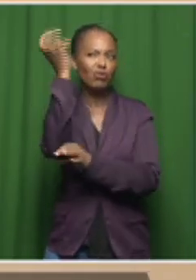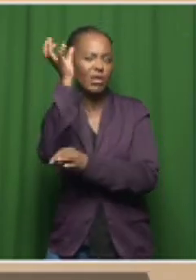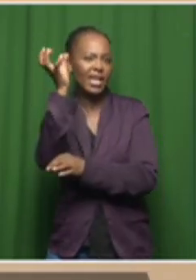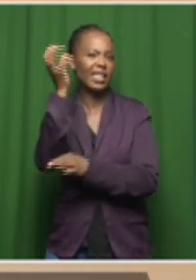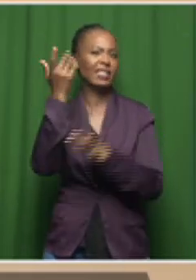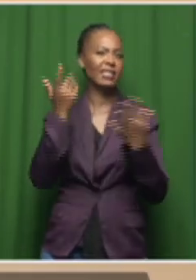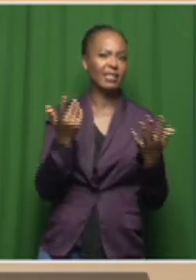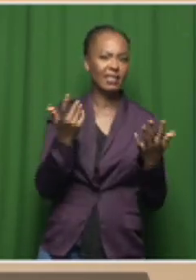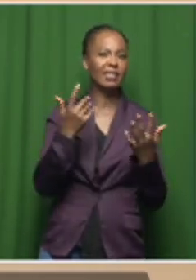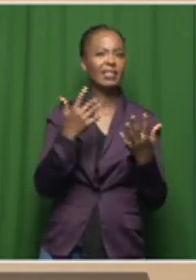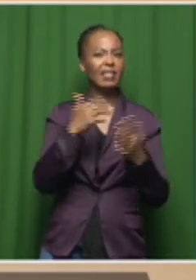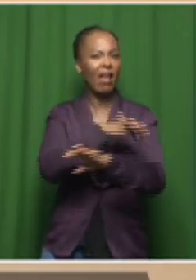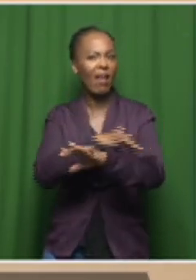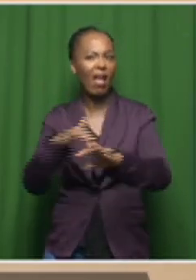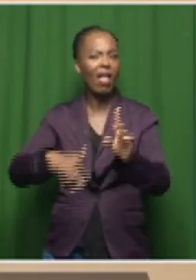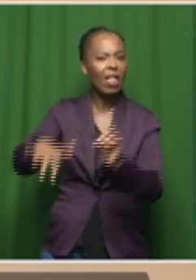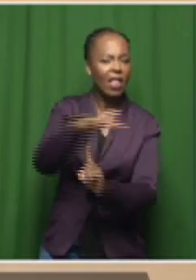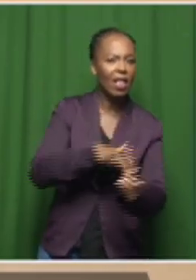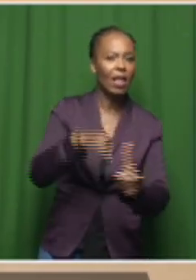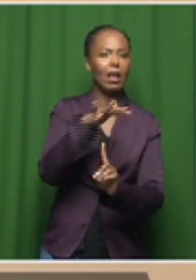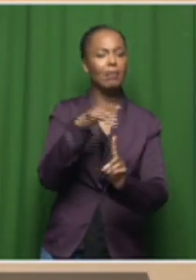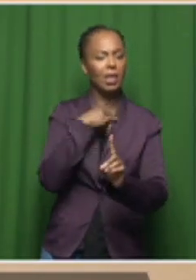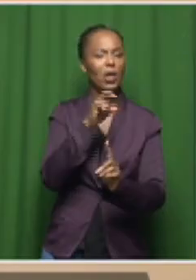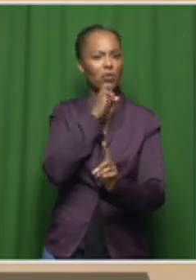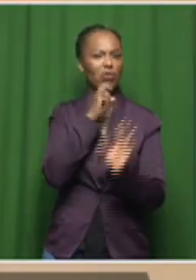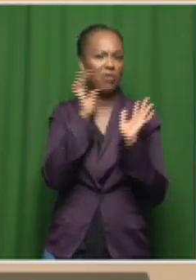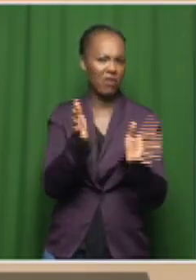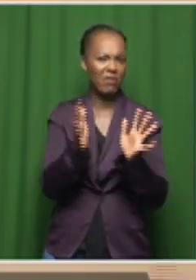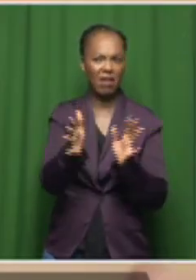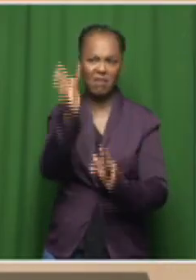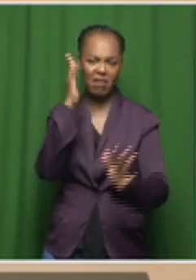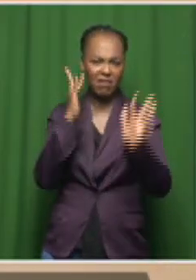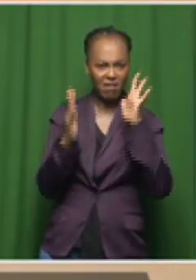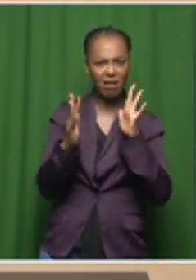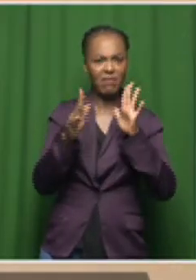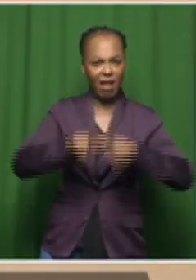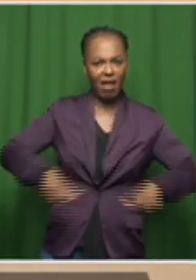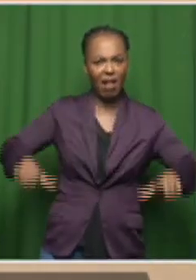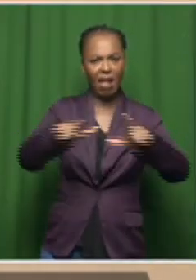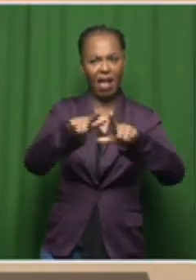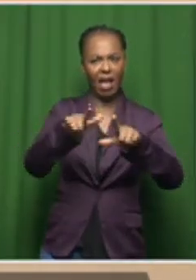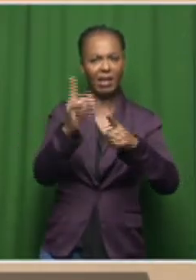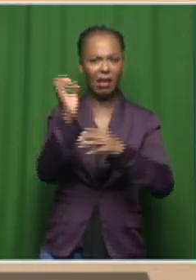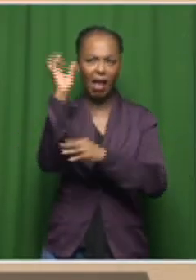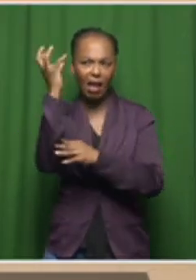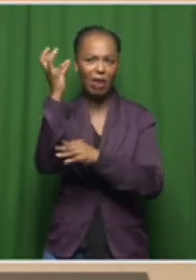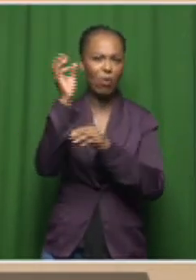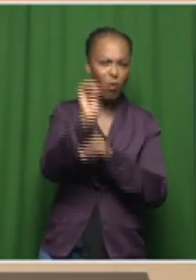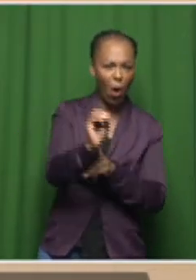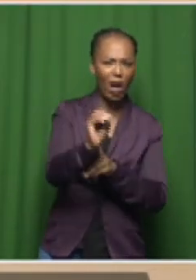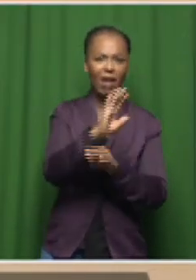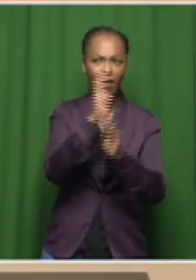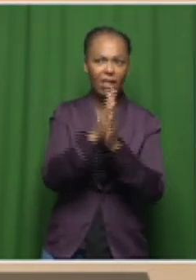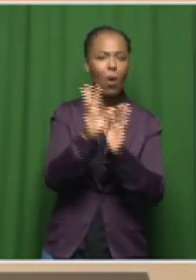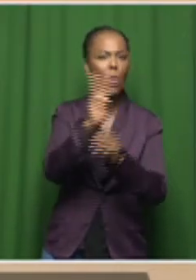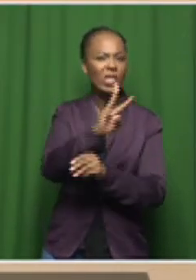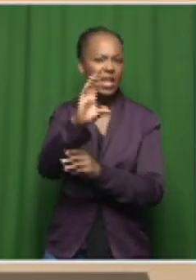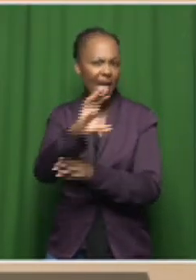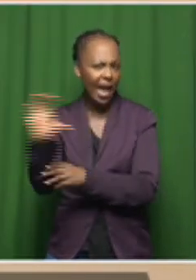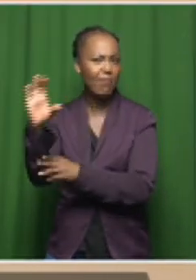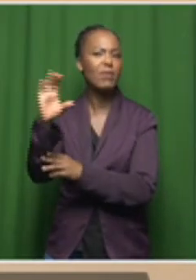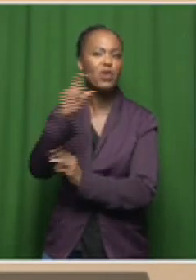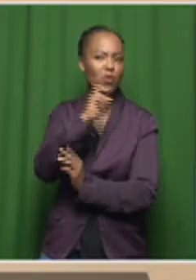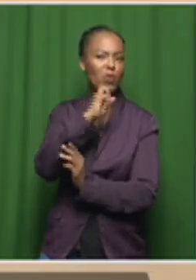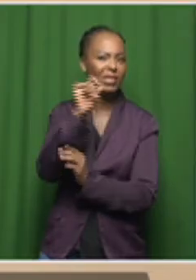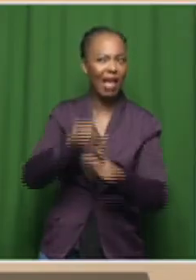landscape. I used to paint a lot of landscapes. I used to go up to Namibia to paint landscapes. I was in the Western Cape painting landscapes. And that